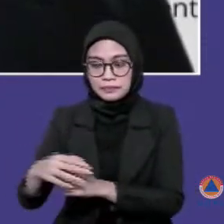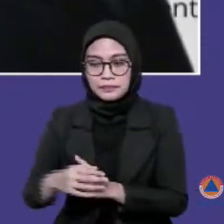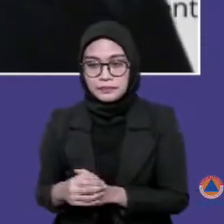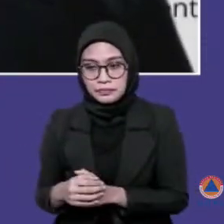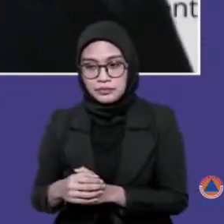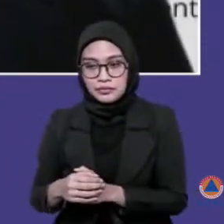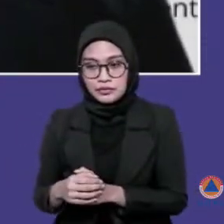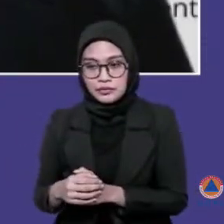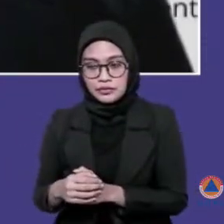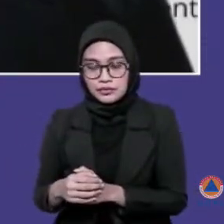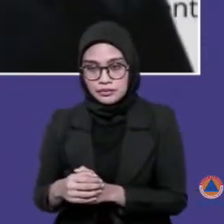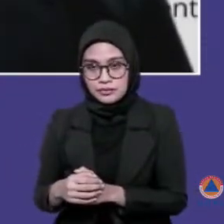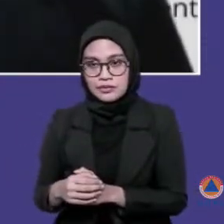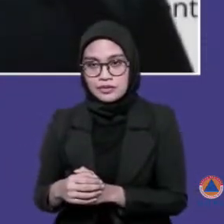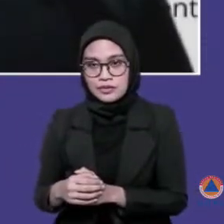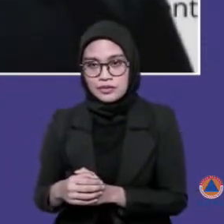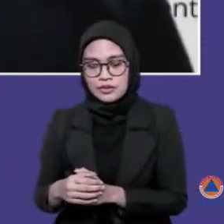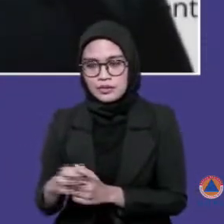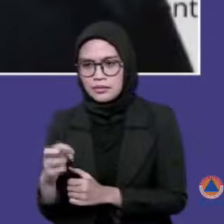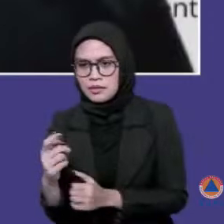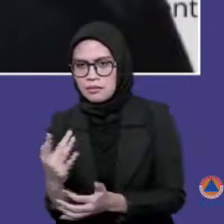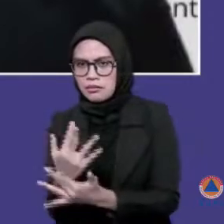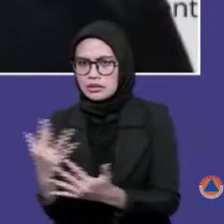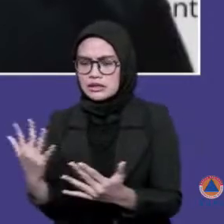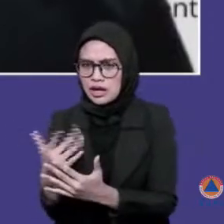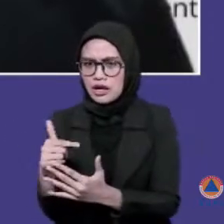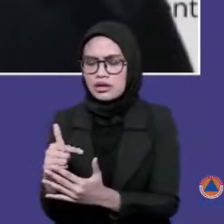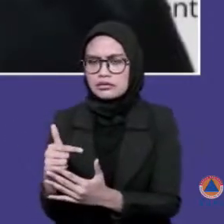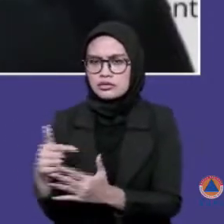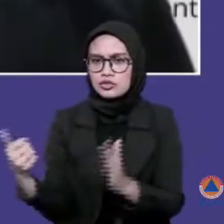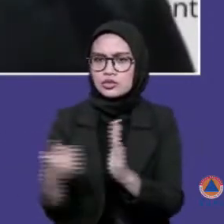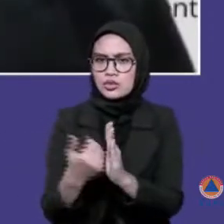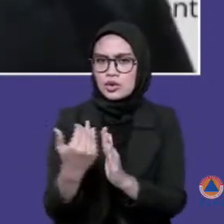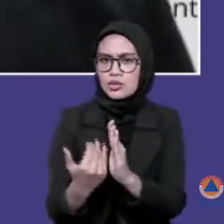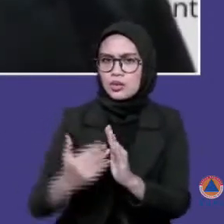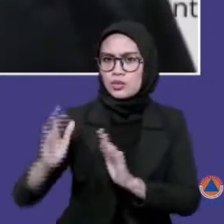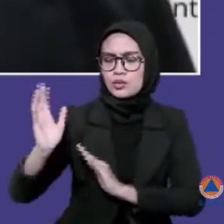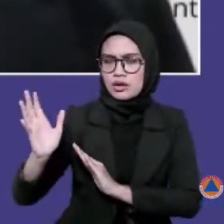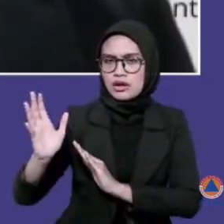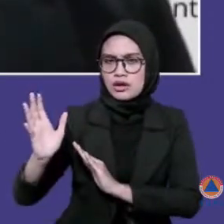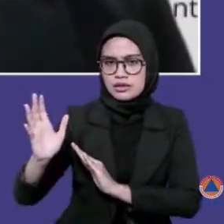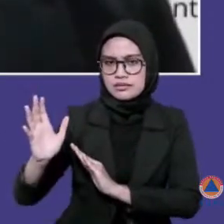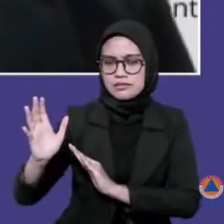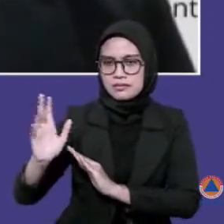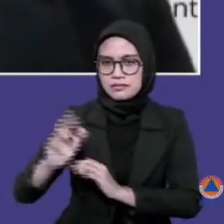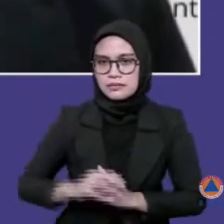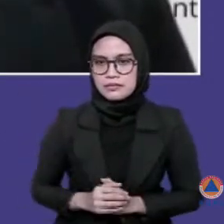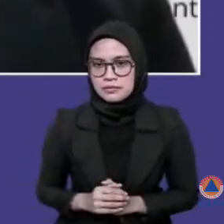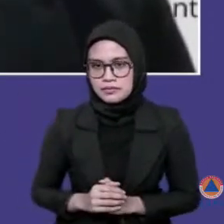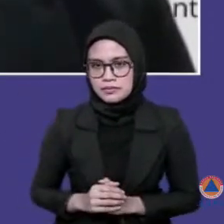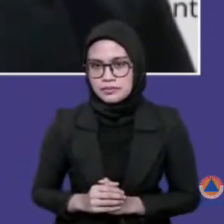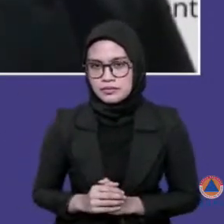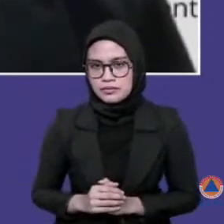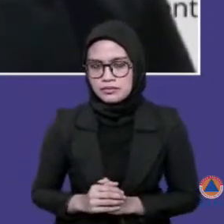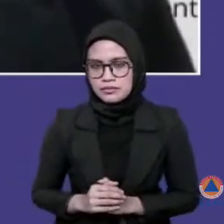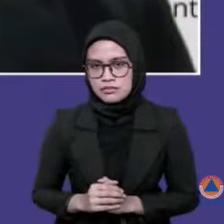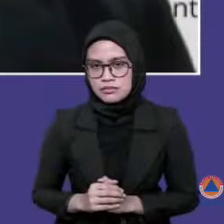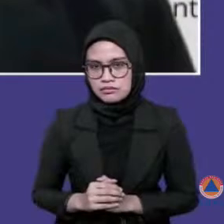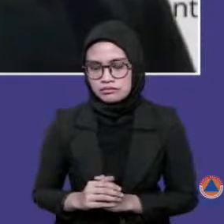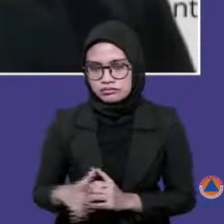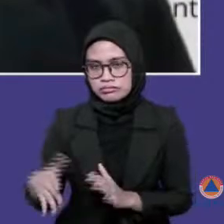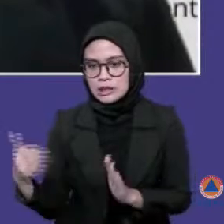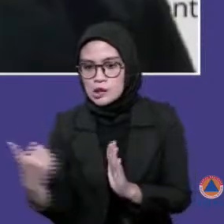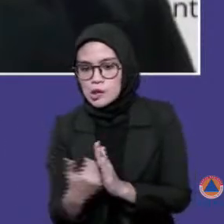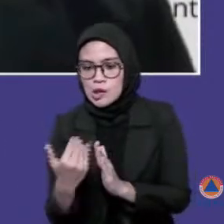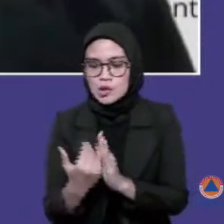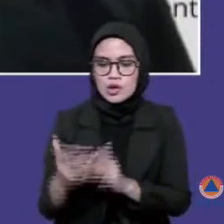Some people have applied and they've been told that, for now they're not being approved at least until the new year. So